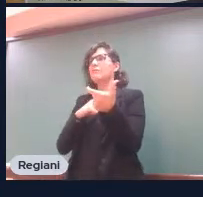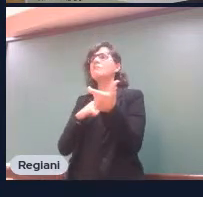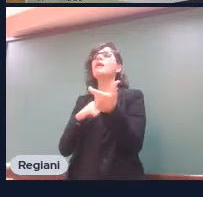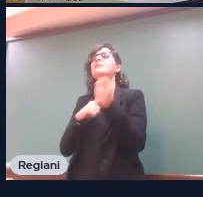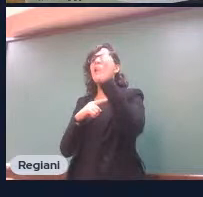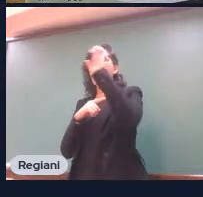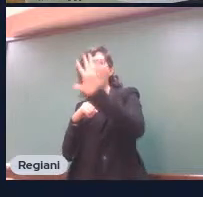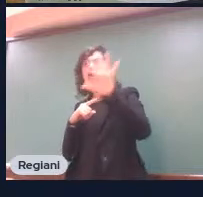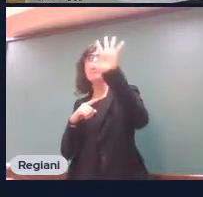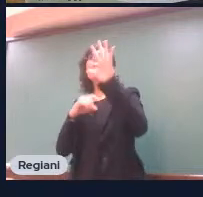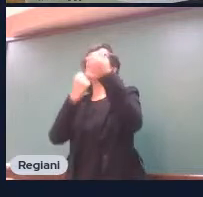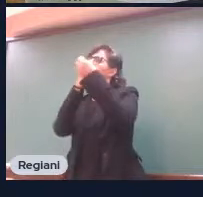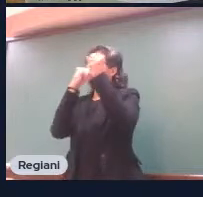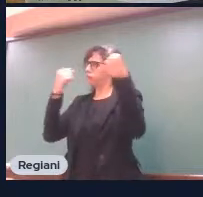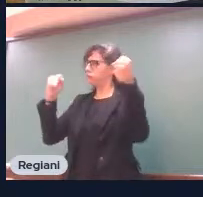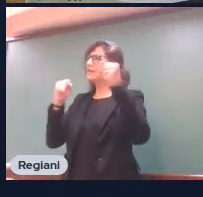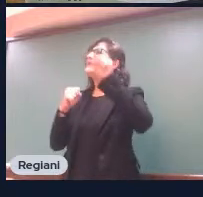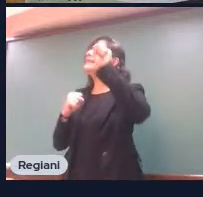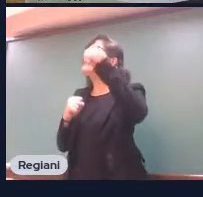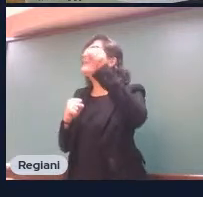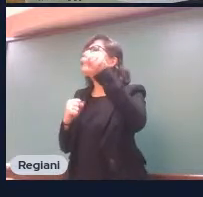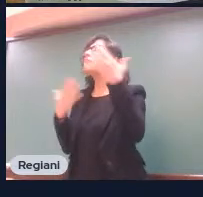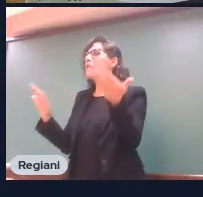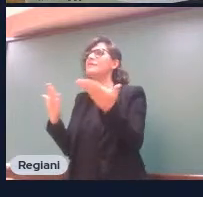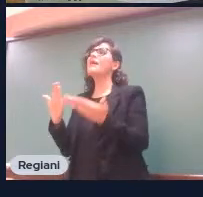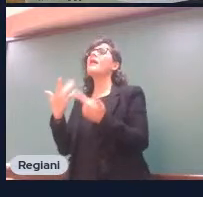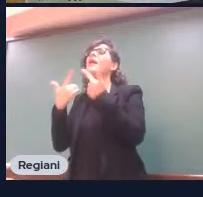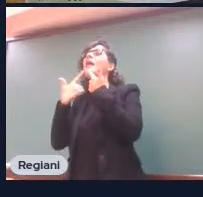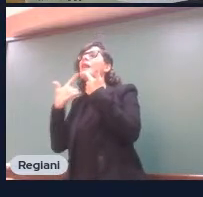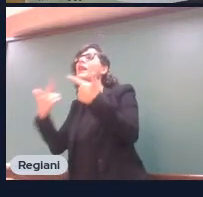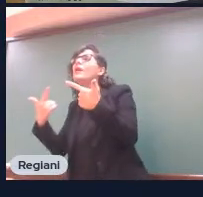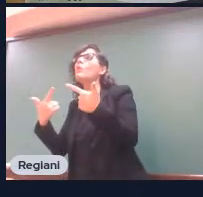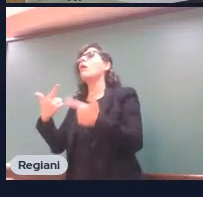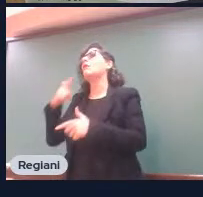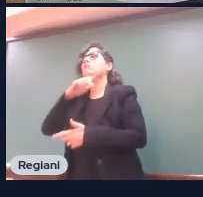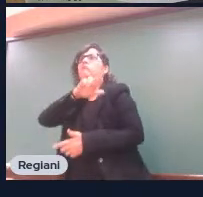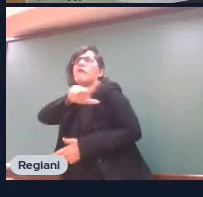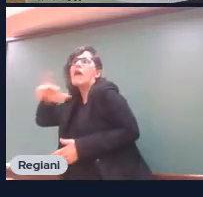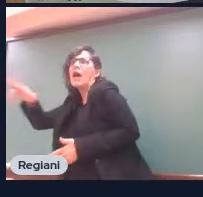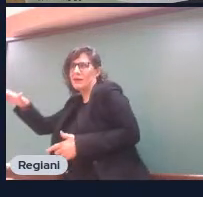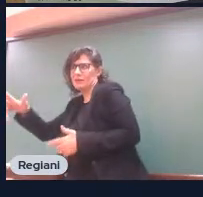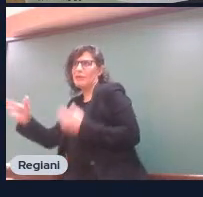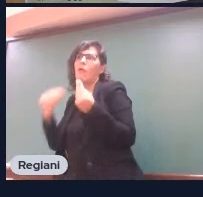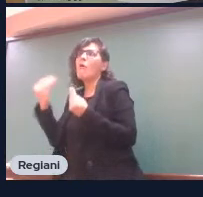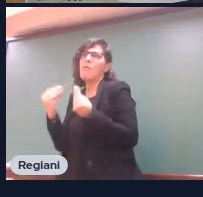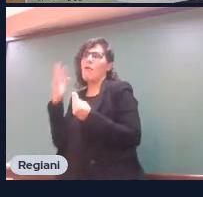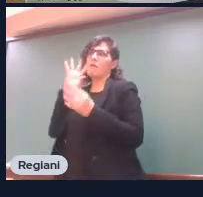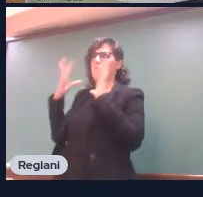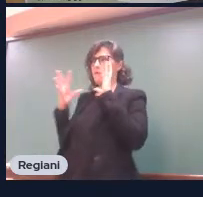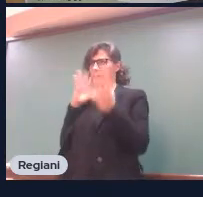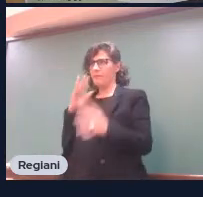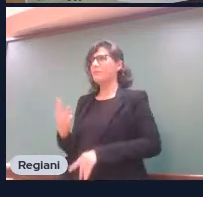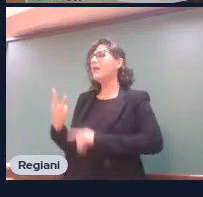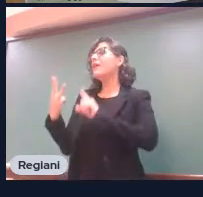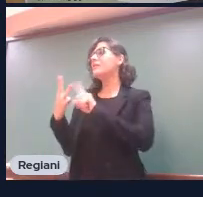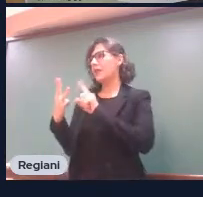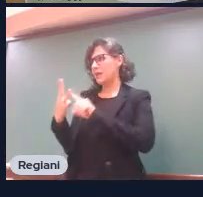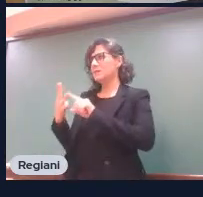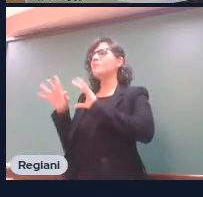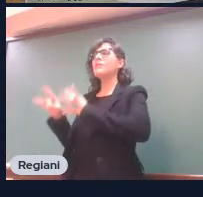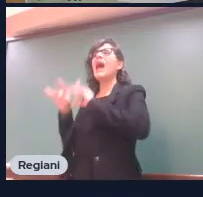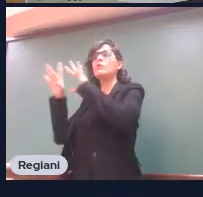ends continental-wise, but what do you do with the languages like Russian that proceed? 3, Australex,